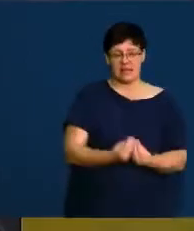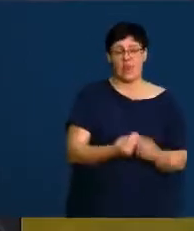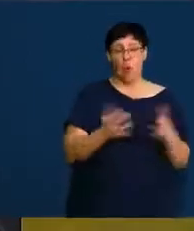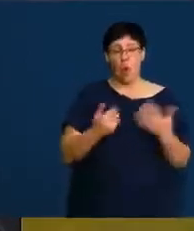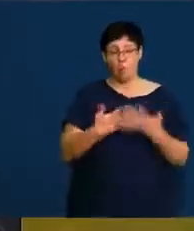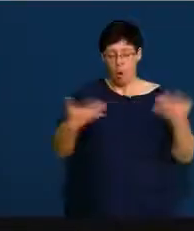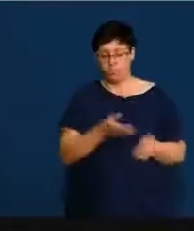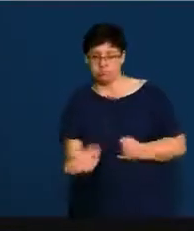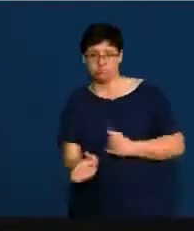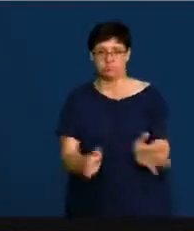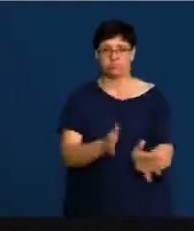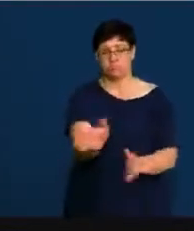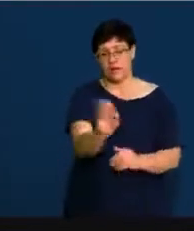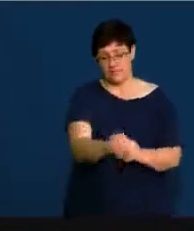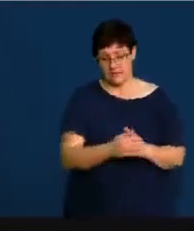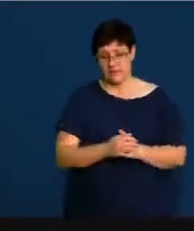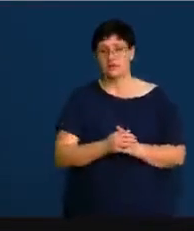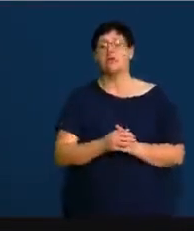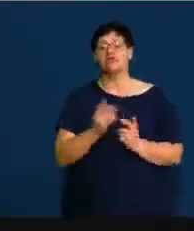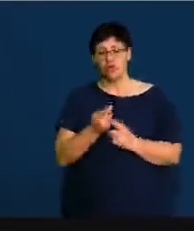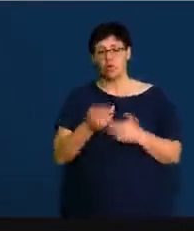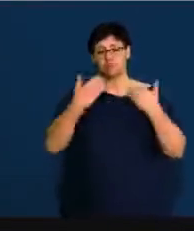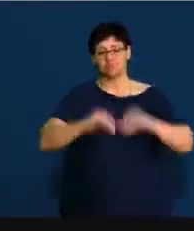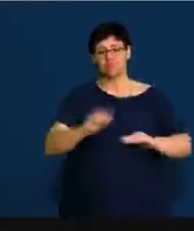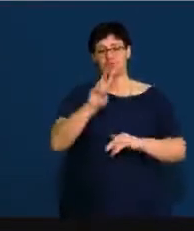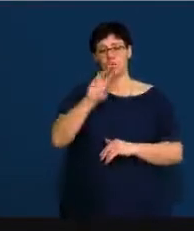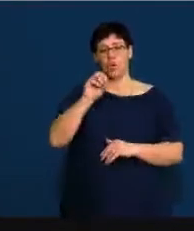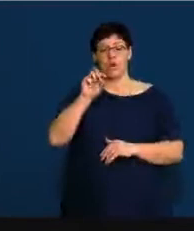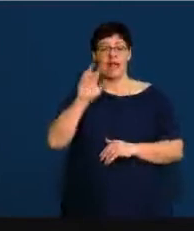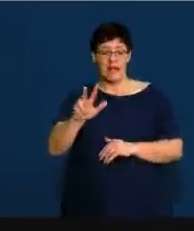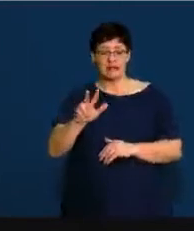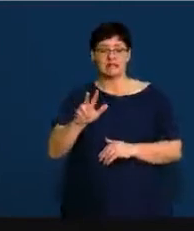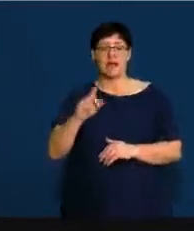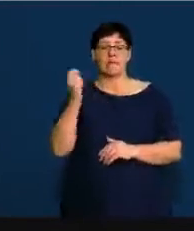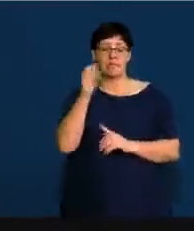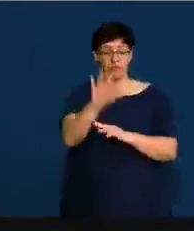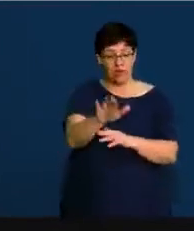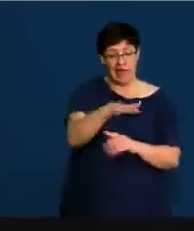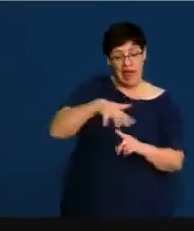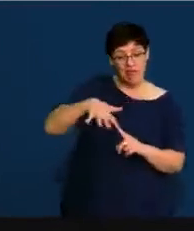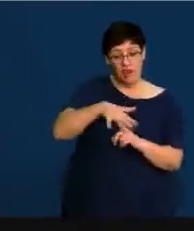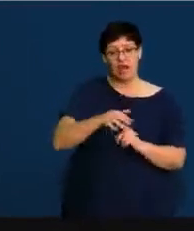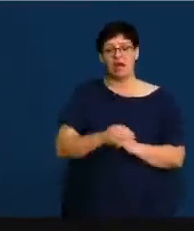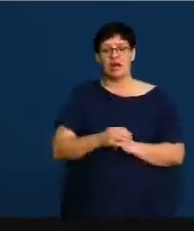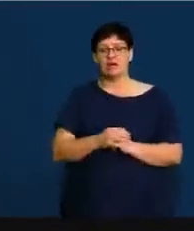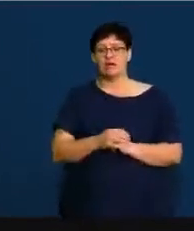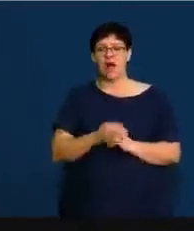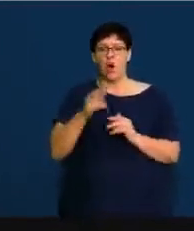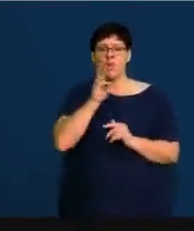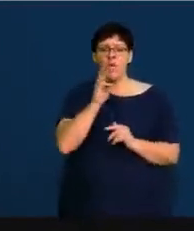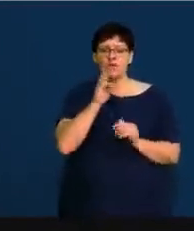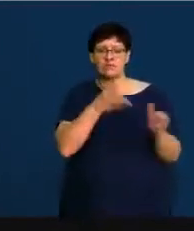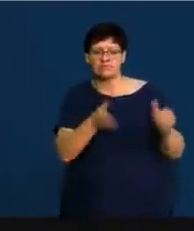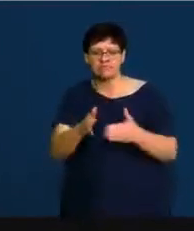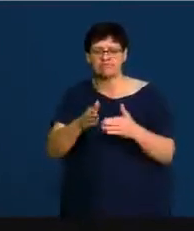more tributaries. Moving on to the 2018 Pietermaritzburg map, fluvial formations. And notice on your